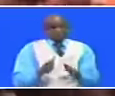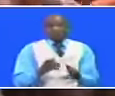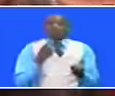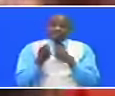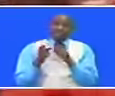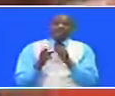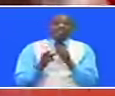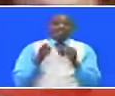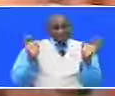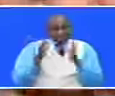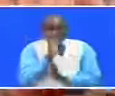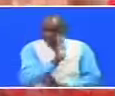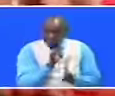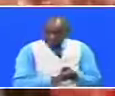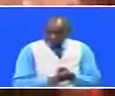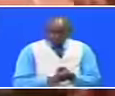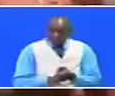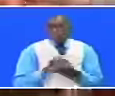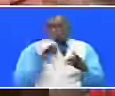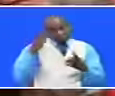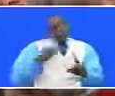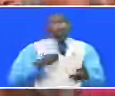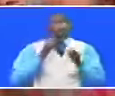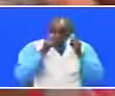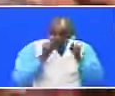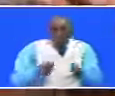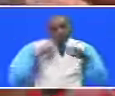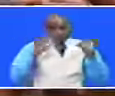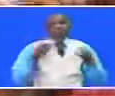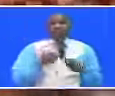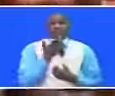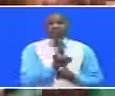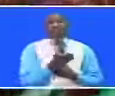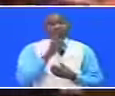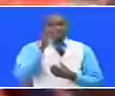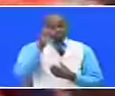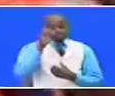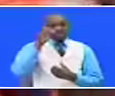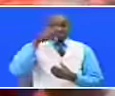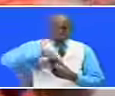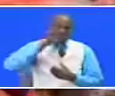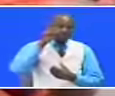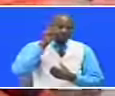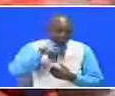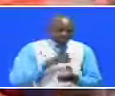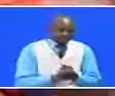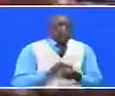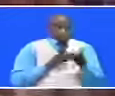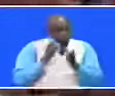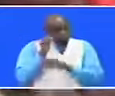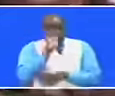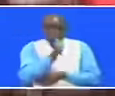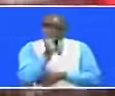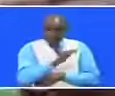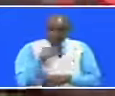engaging in the party's affairs before formally giving notice of his defection from PDP. ODM, through lawyer Samuel